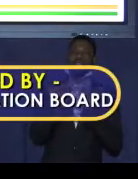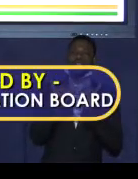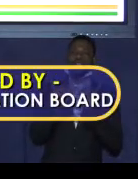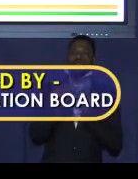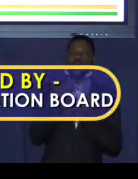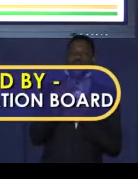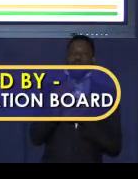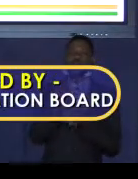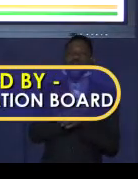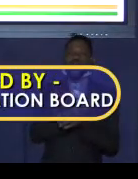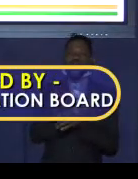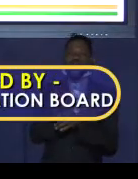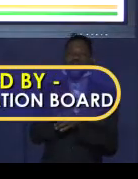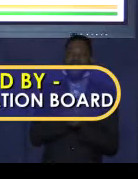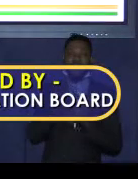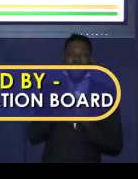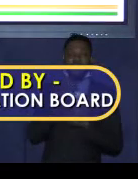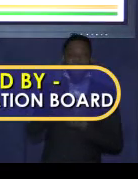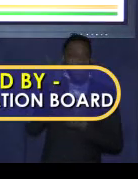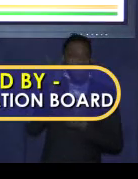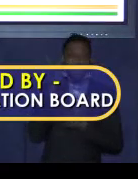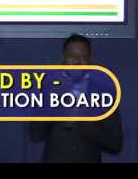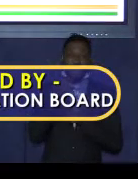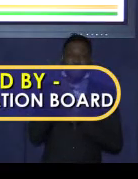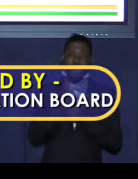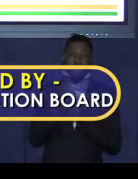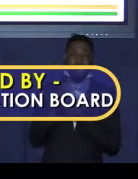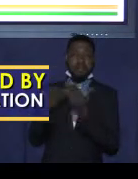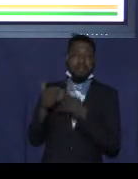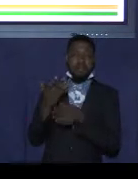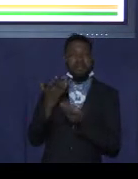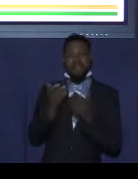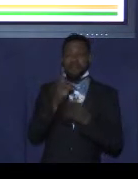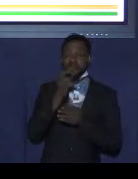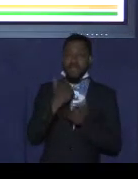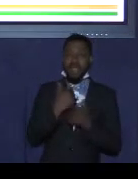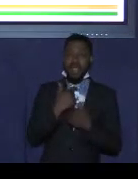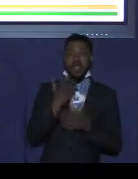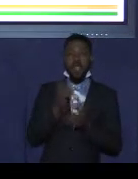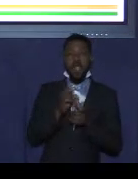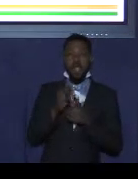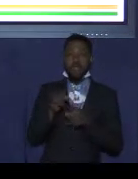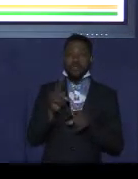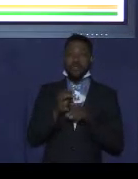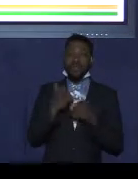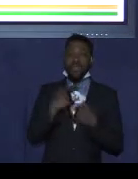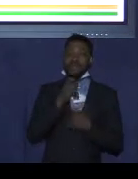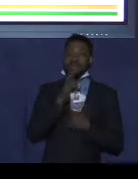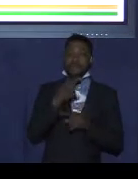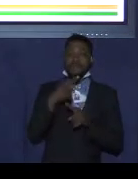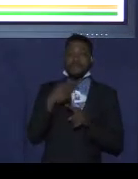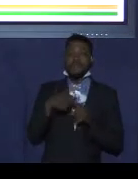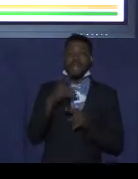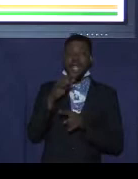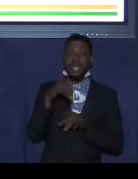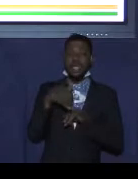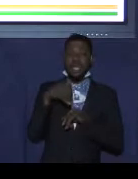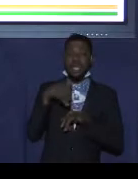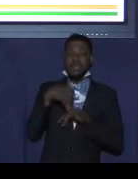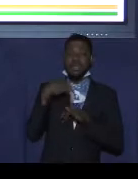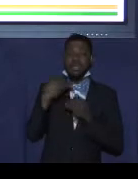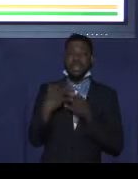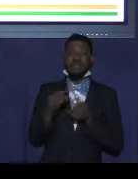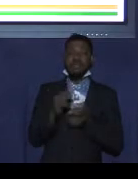of capacity. Have you heard of that word before? Perhaps you have, perhaps you've not. By the end of